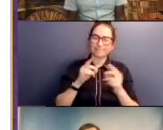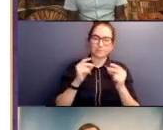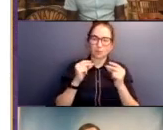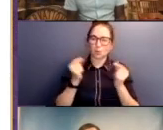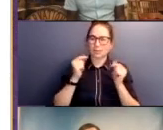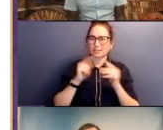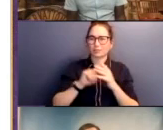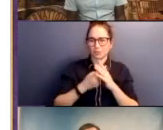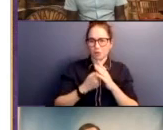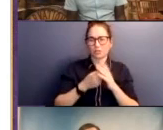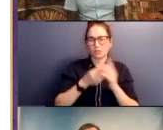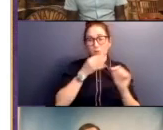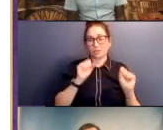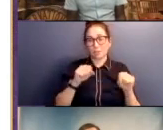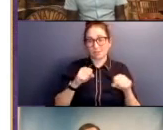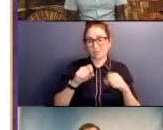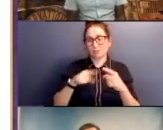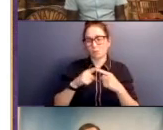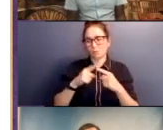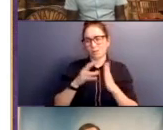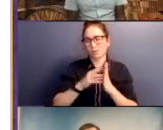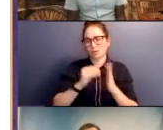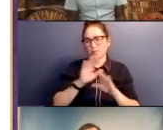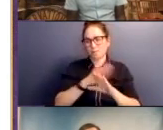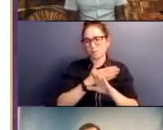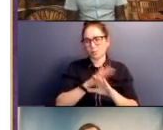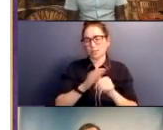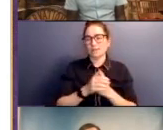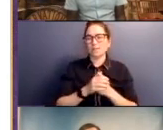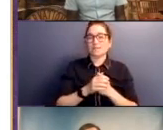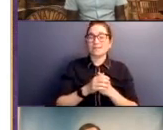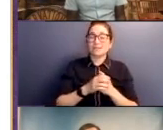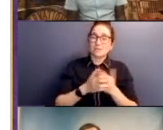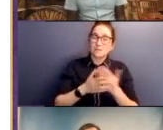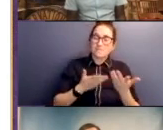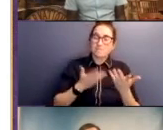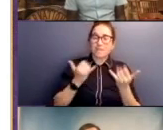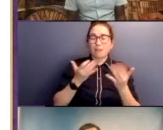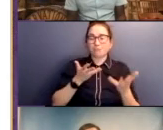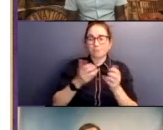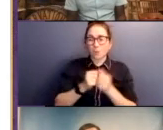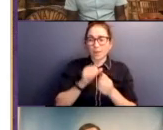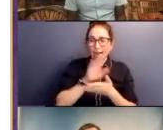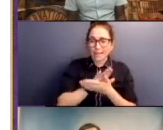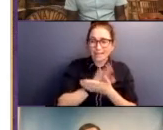start on learning music. Dealing with the academics, dealing